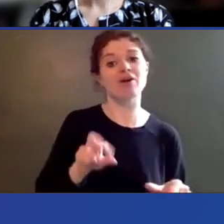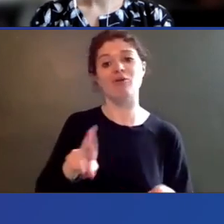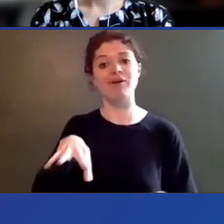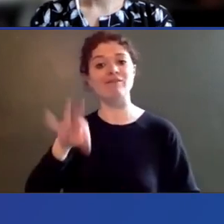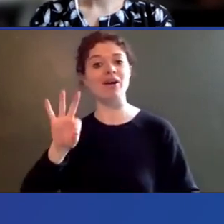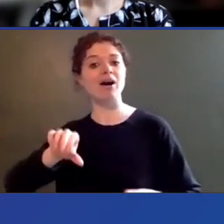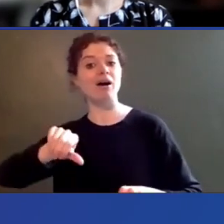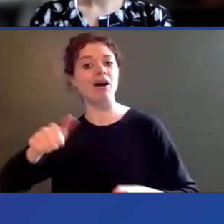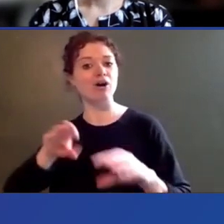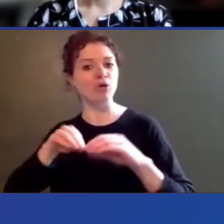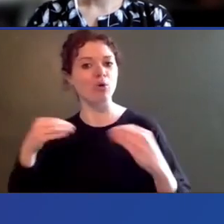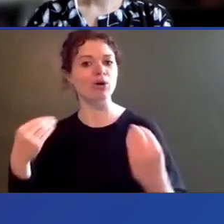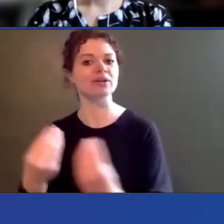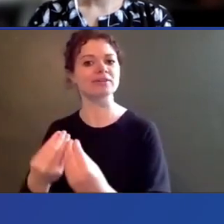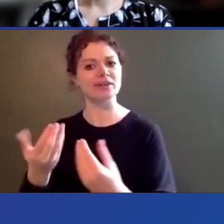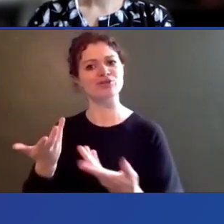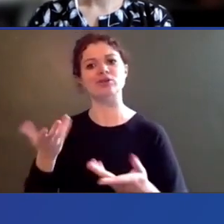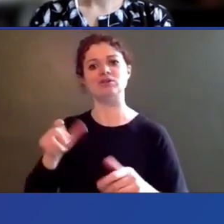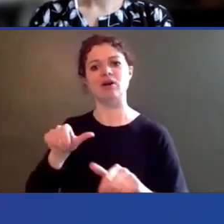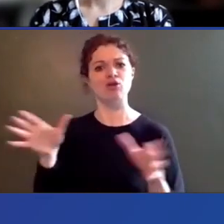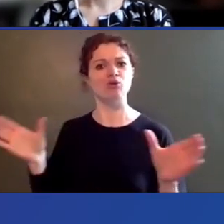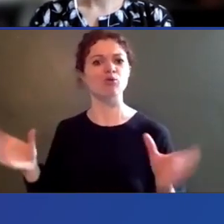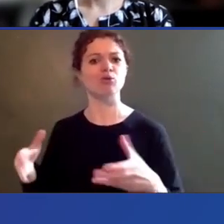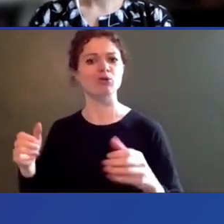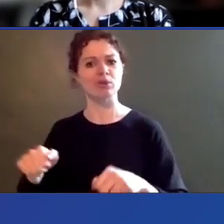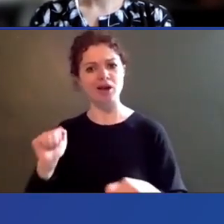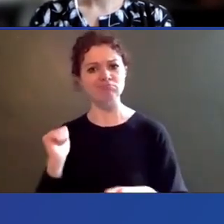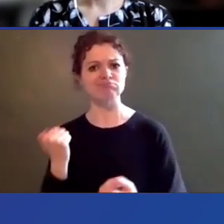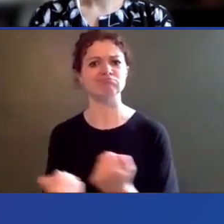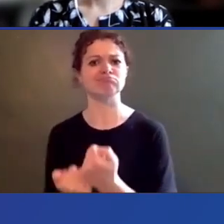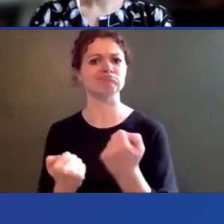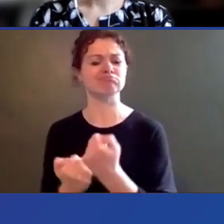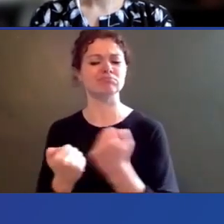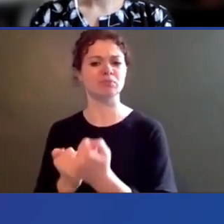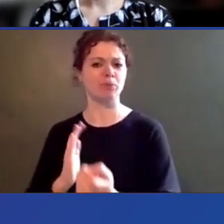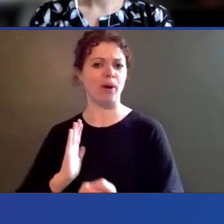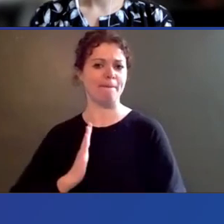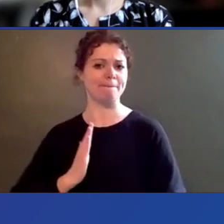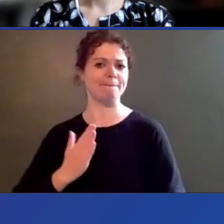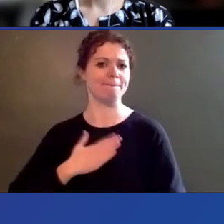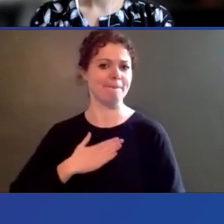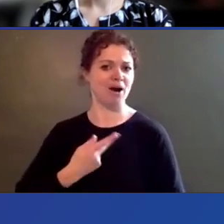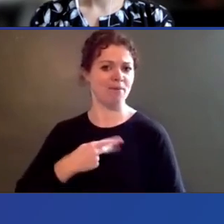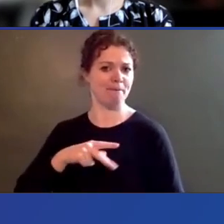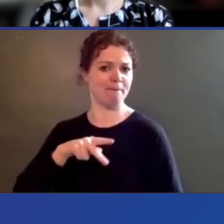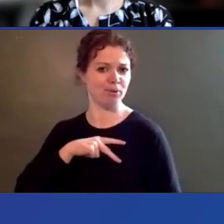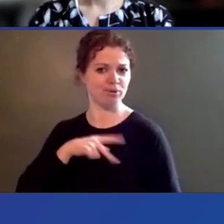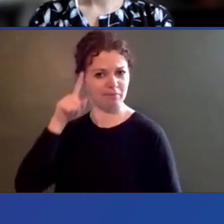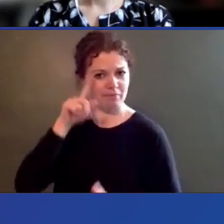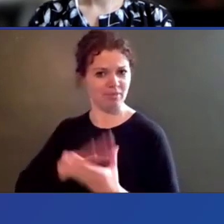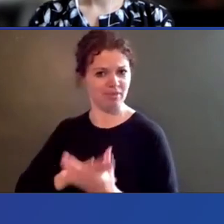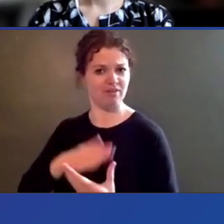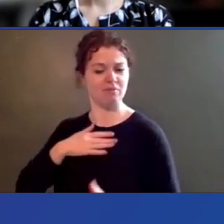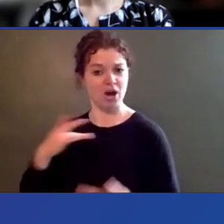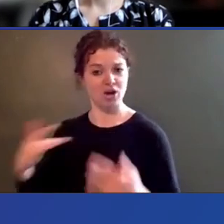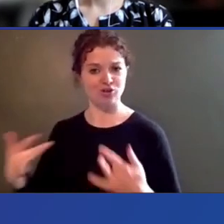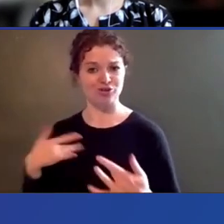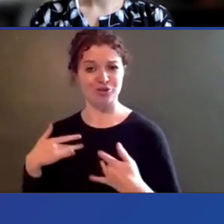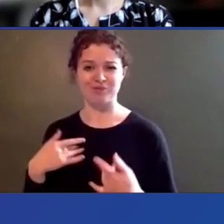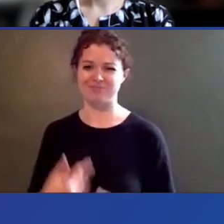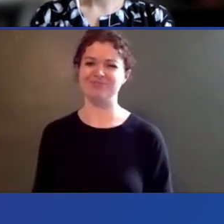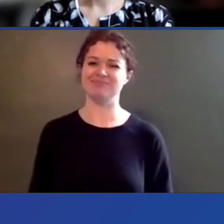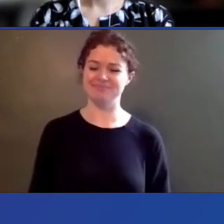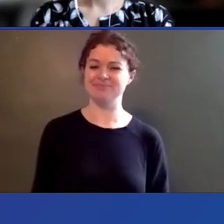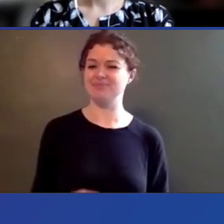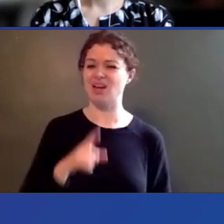things that, or support other work that's happening, maybe with a volunteer organization or something like that. But anyway, I really feel that question, and I